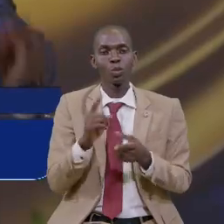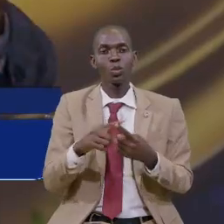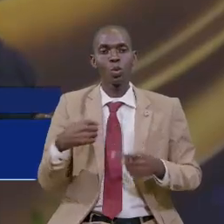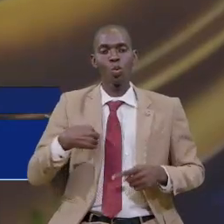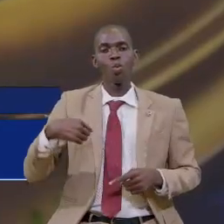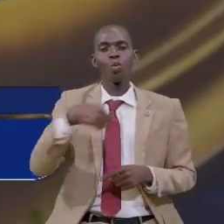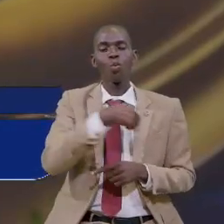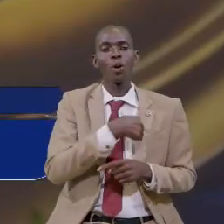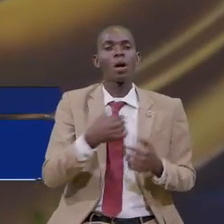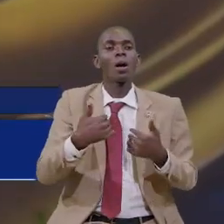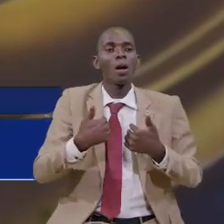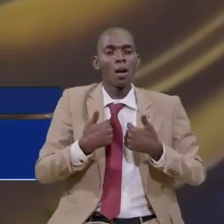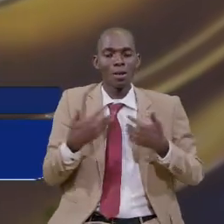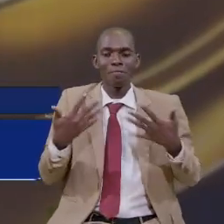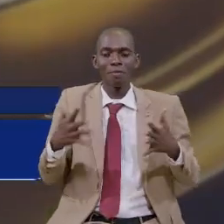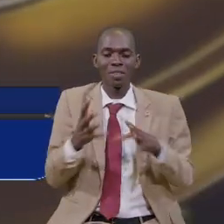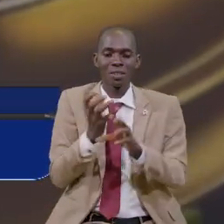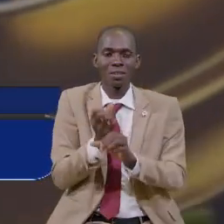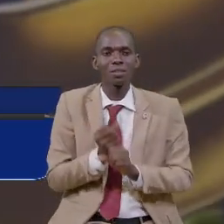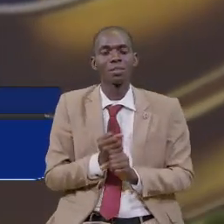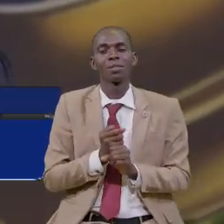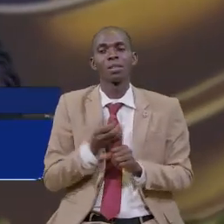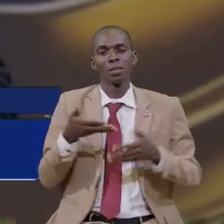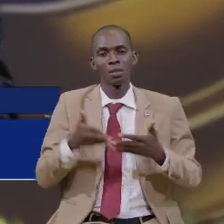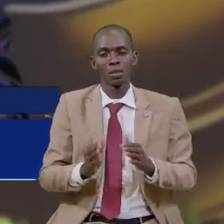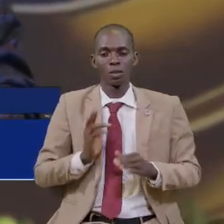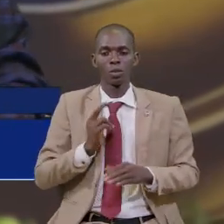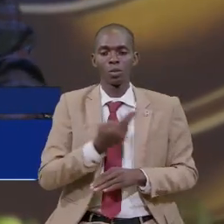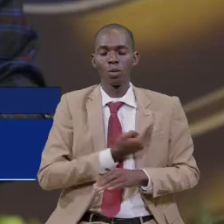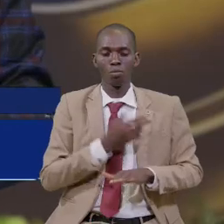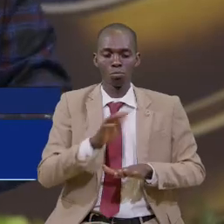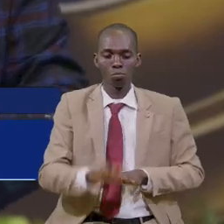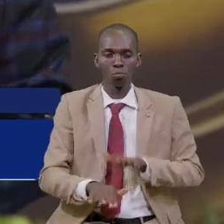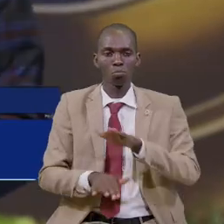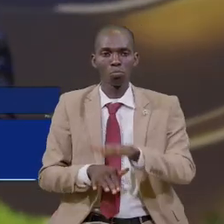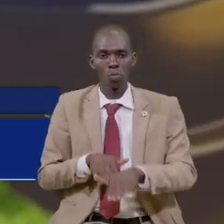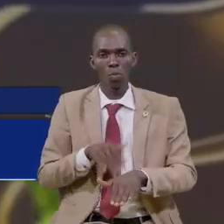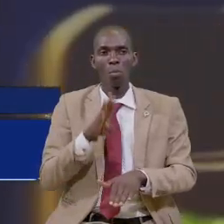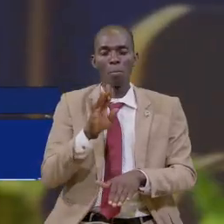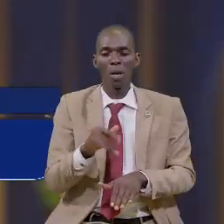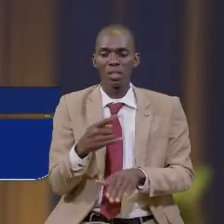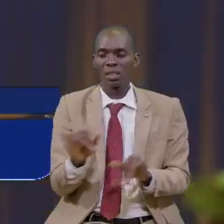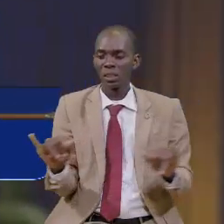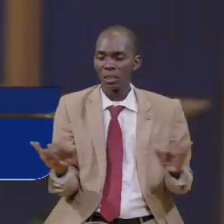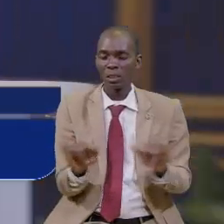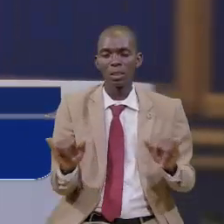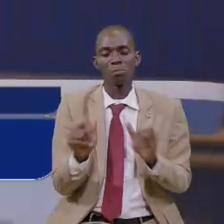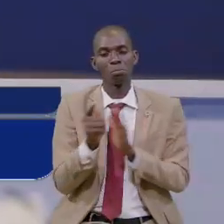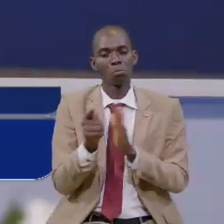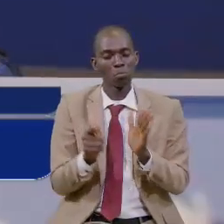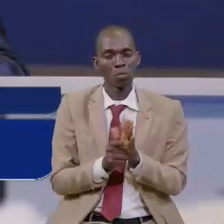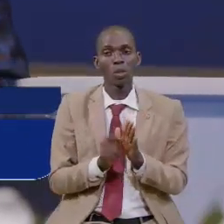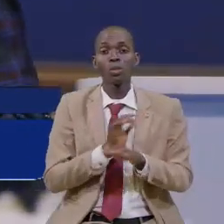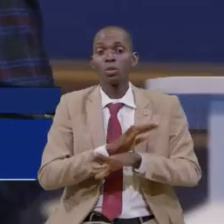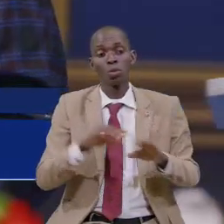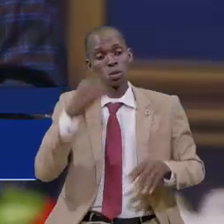attained. Let us walk by the same rule. It says, don't think I,